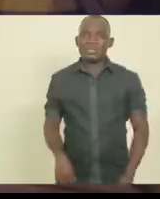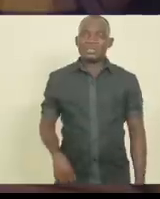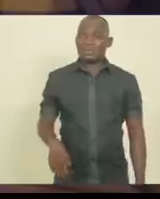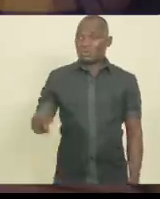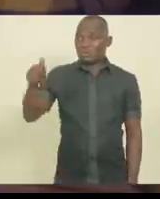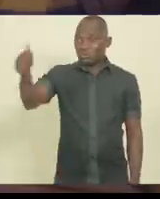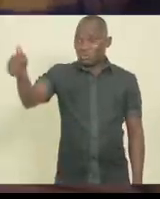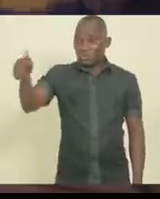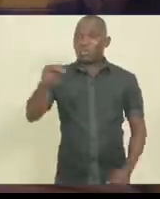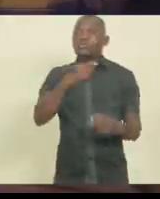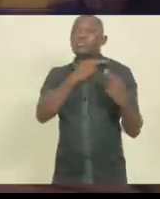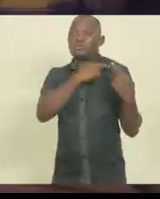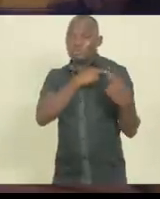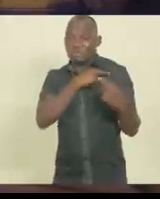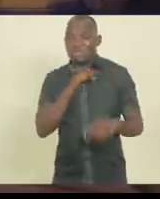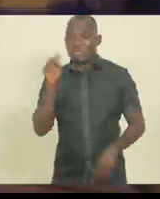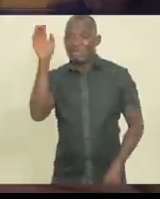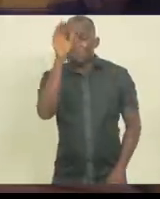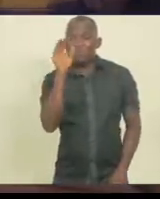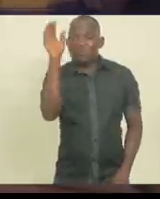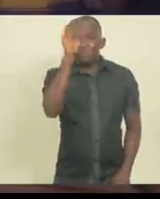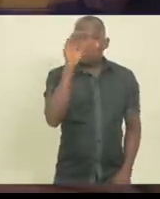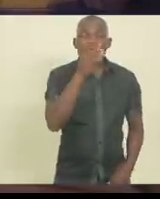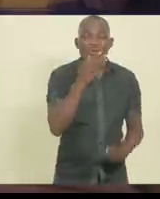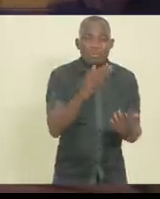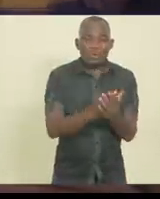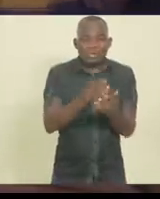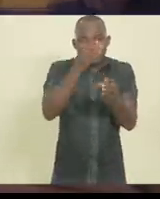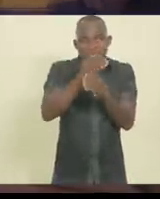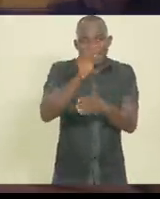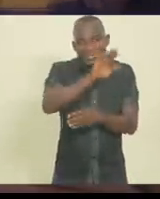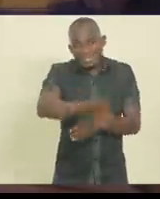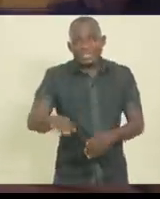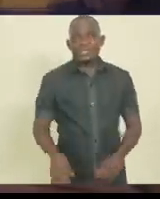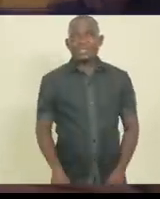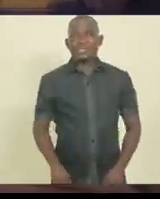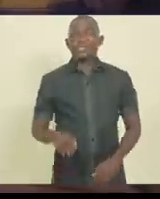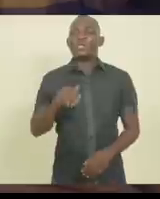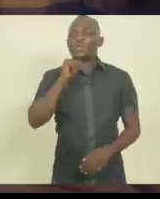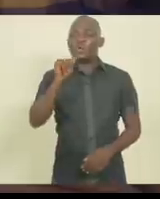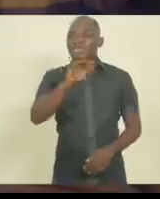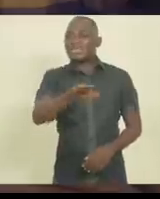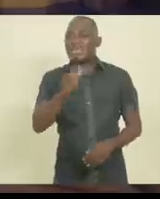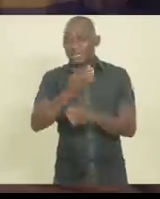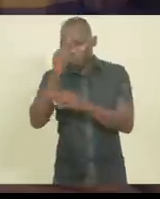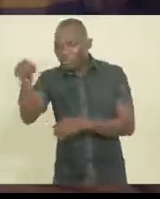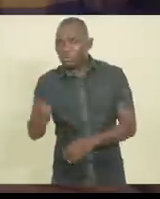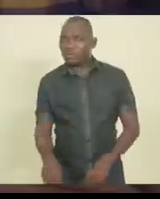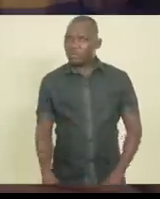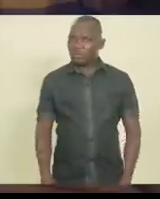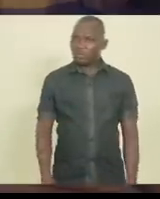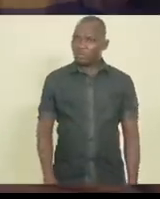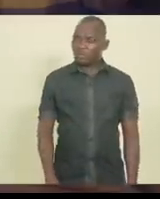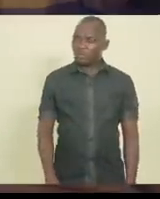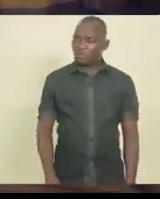son, and not the other way around. Who brought the other to the world? Did you bring him into the world or he brought you into the world?